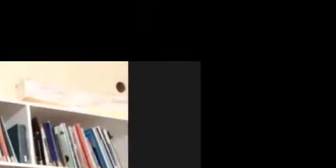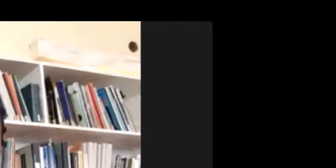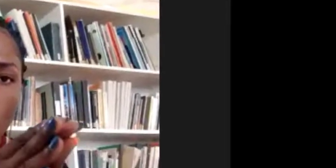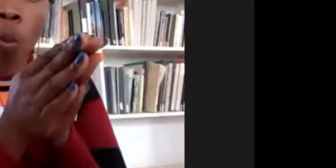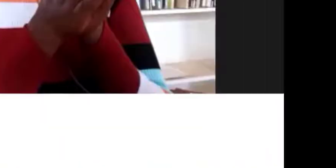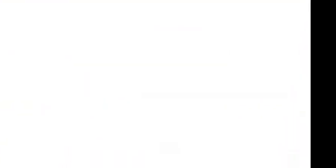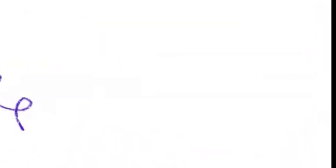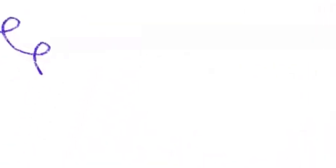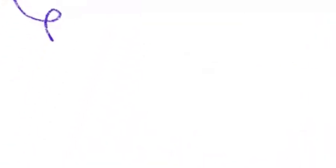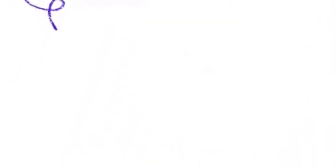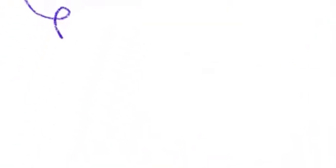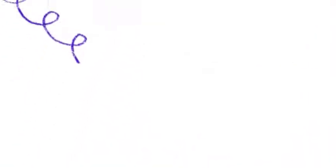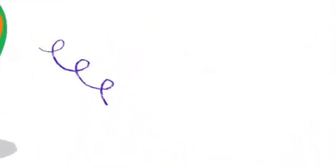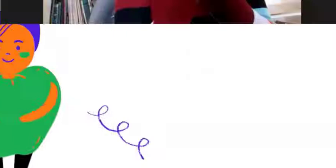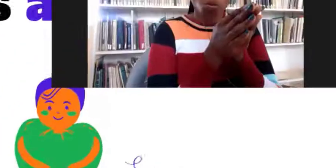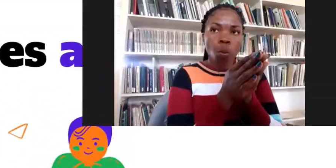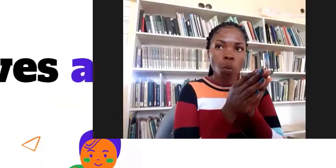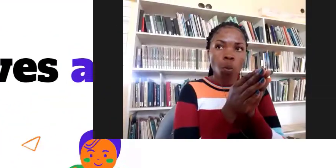permission.